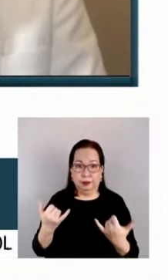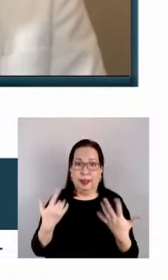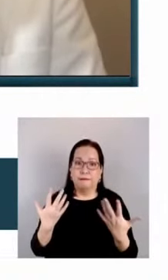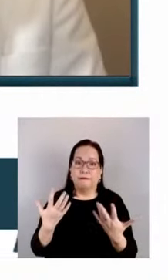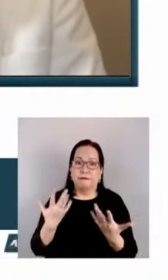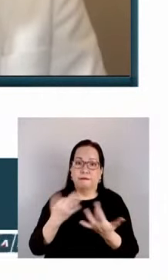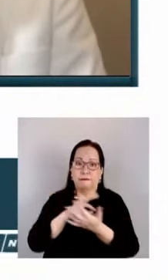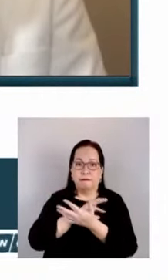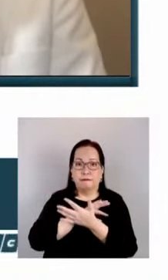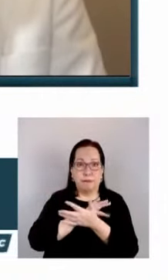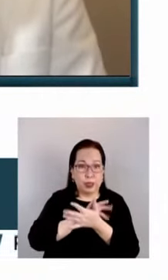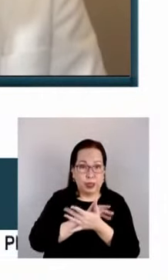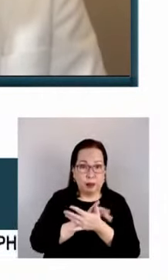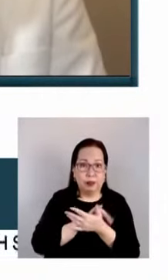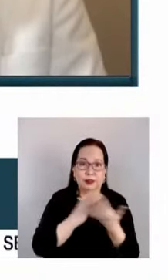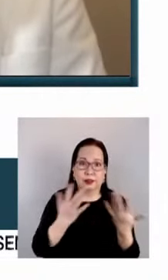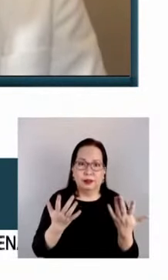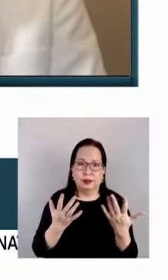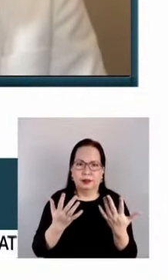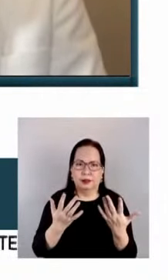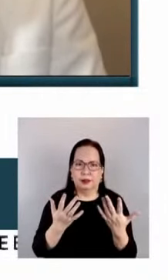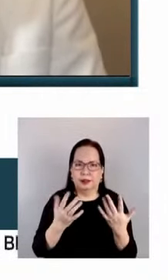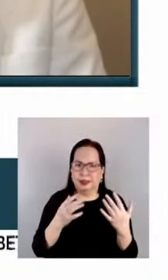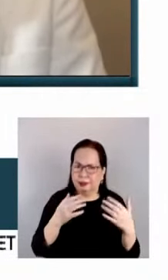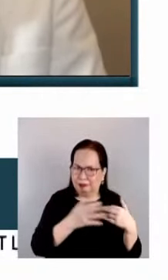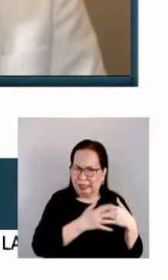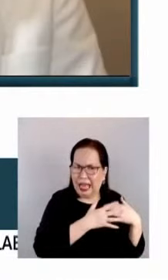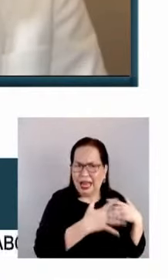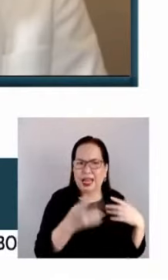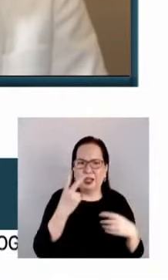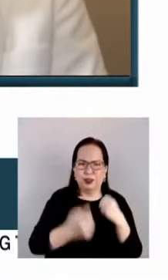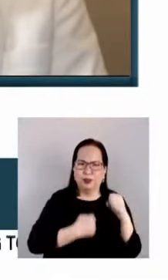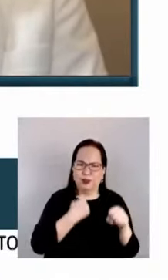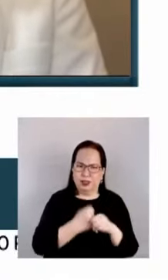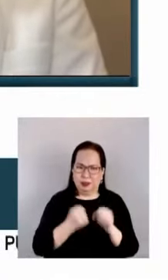we're still talking about free testing. What does that tell you?